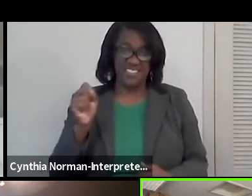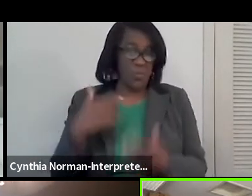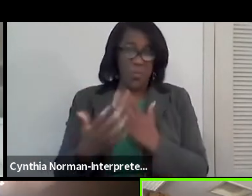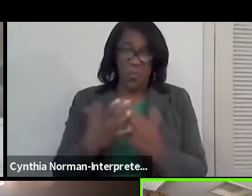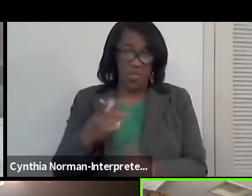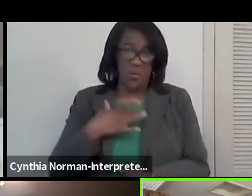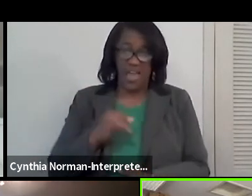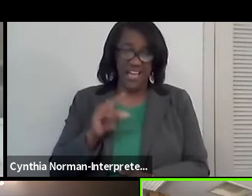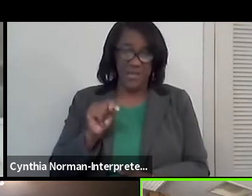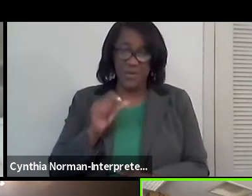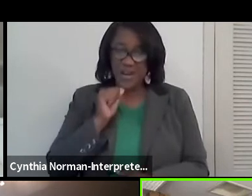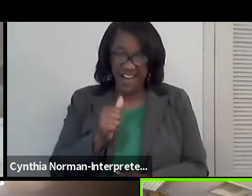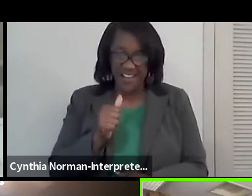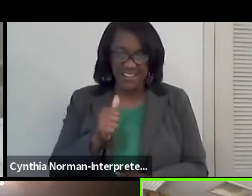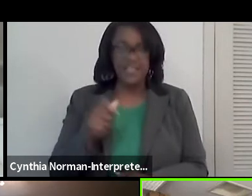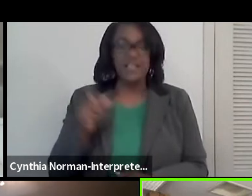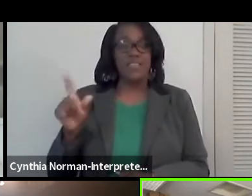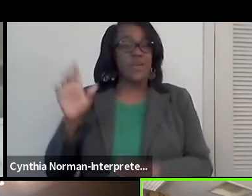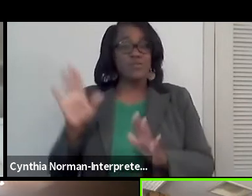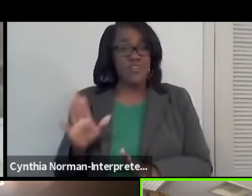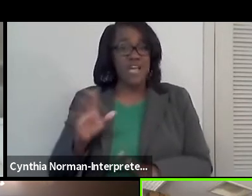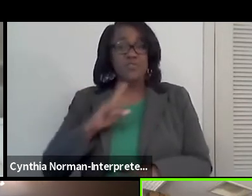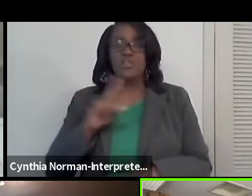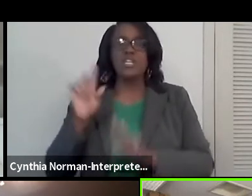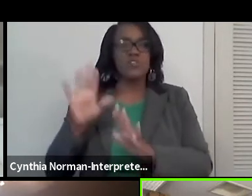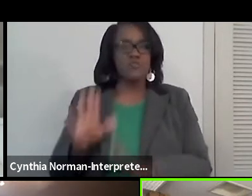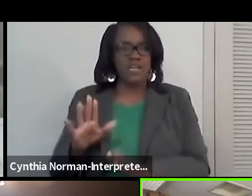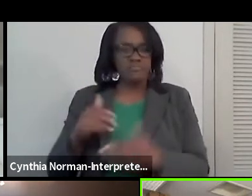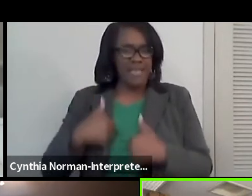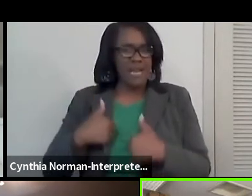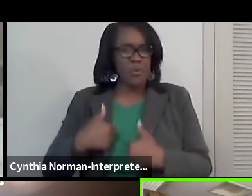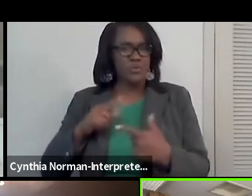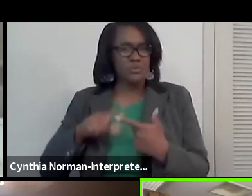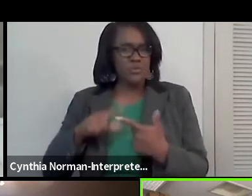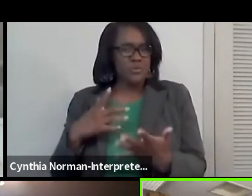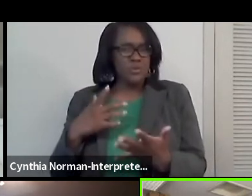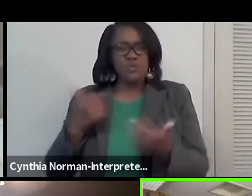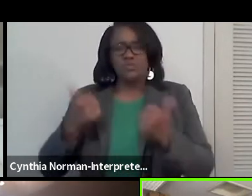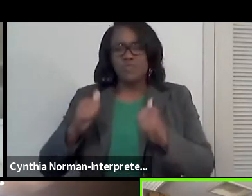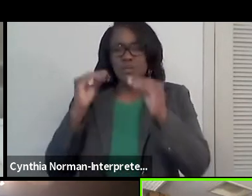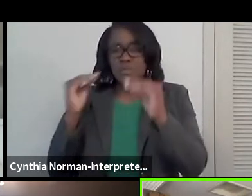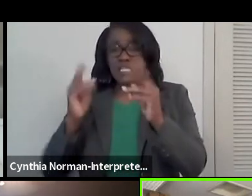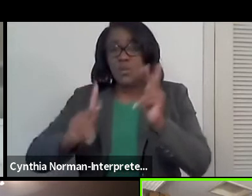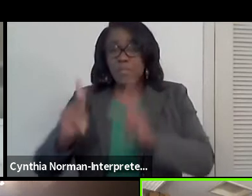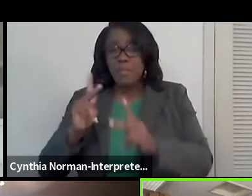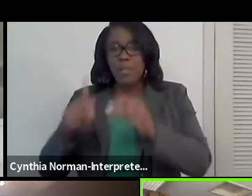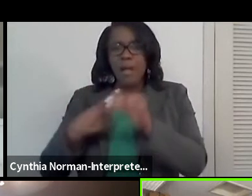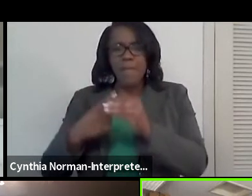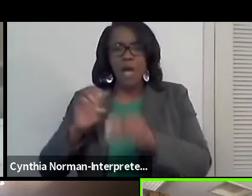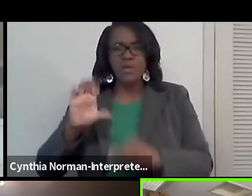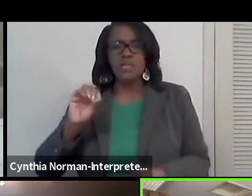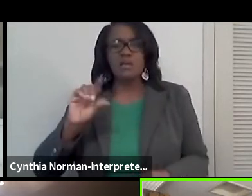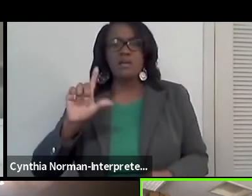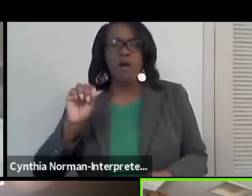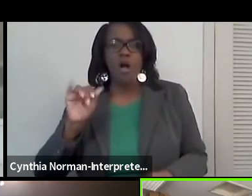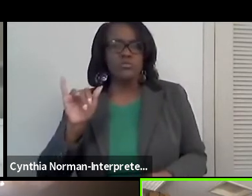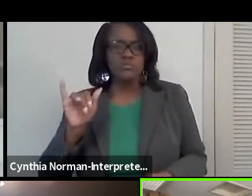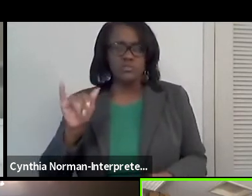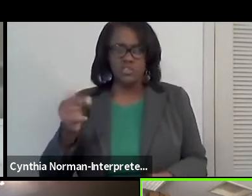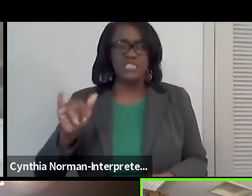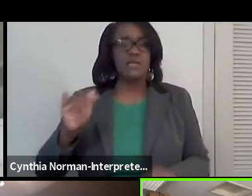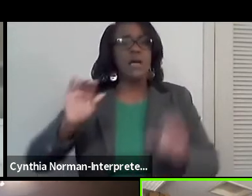And so they're really great. For me, they've been a really great species to kind of try to teach people about ecology and biology and